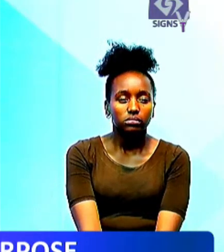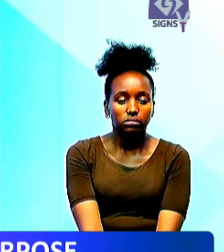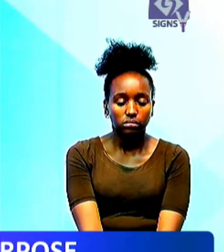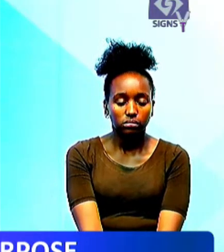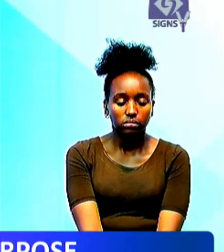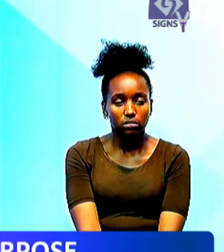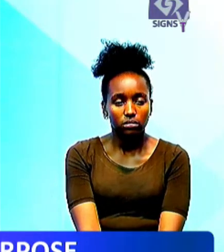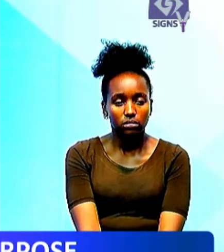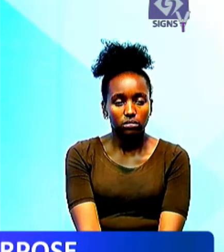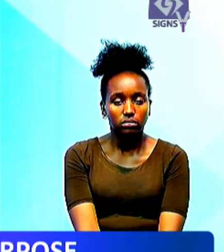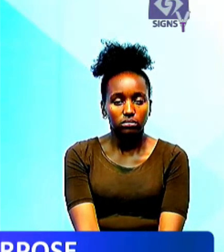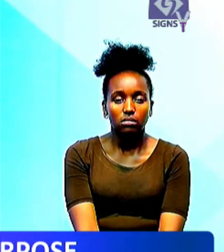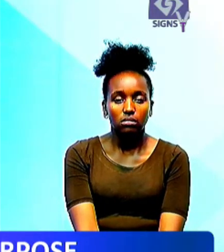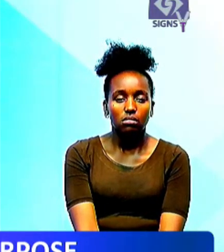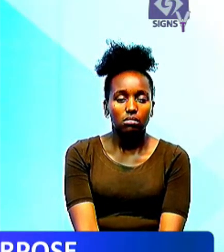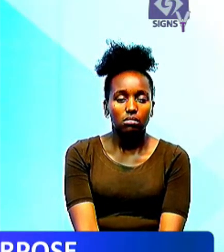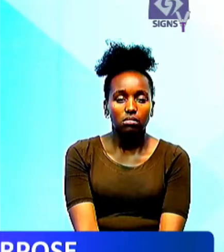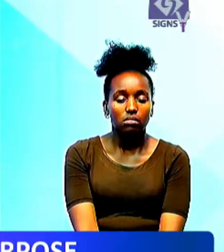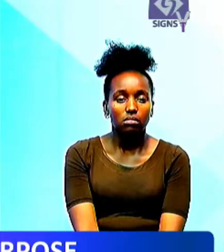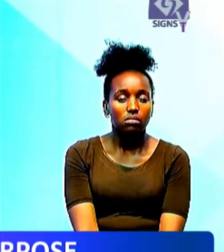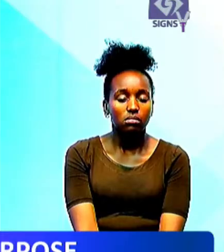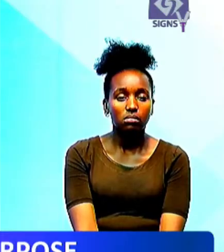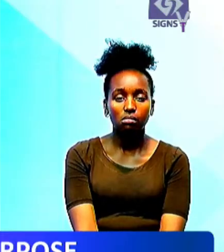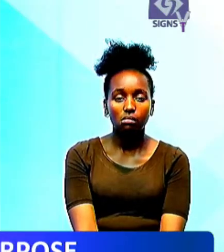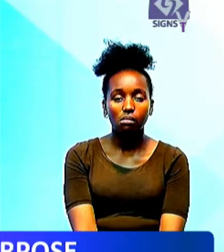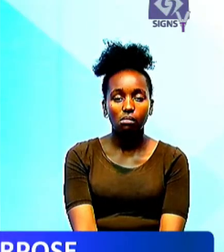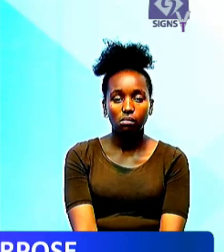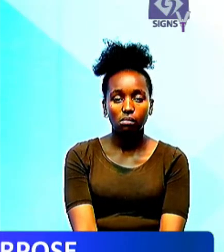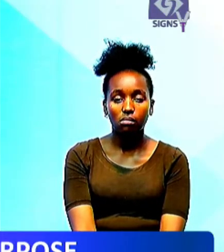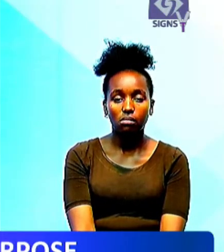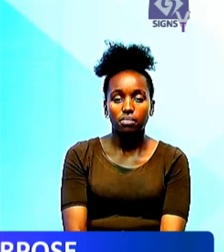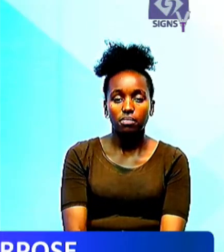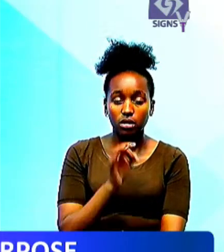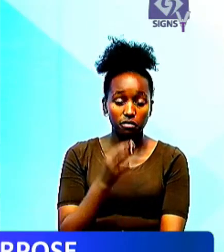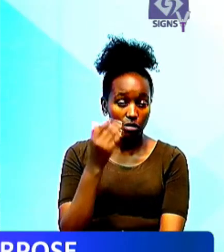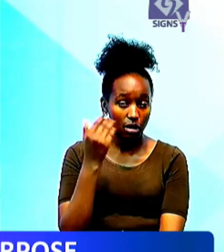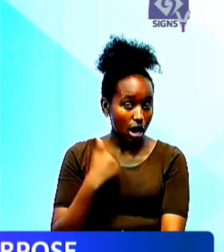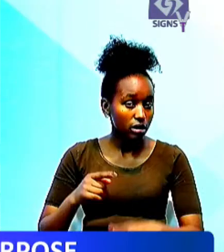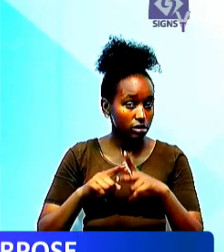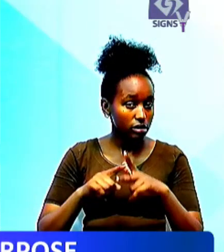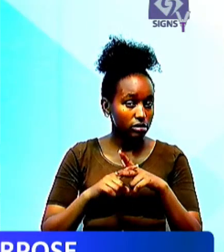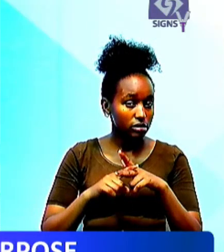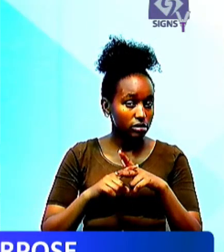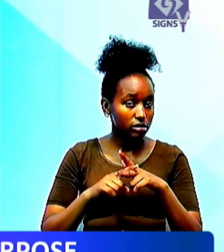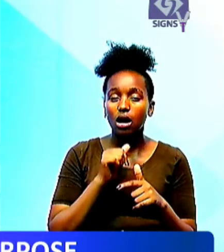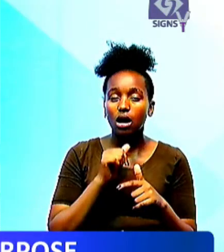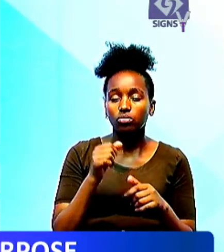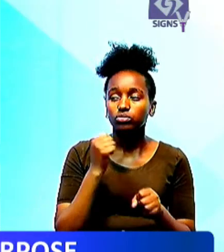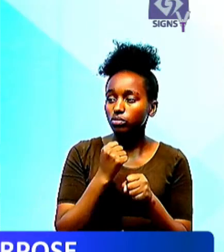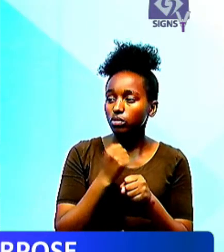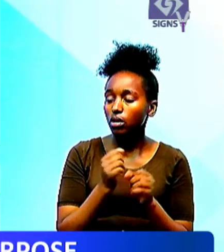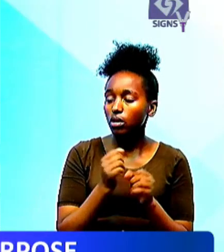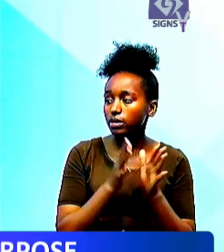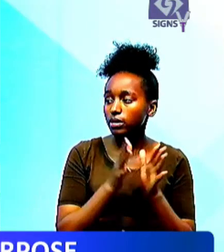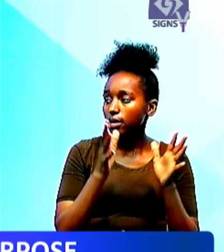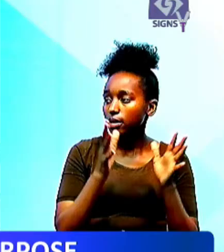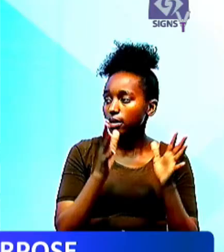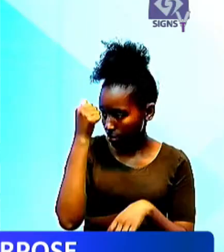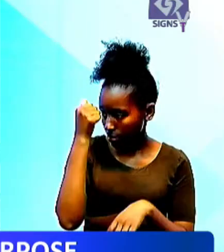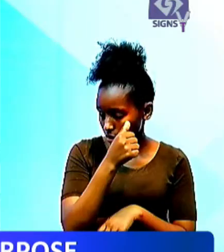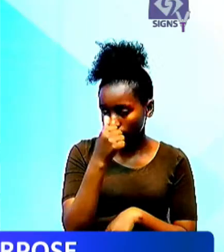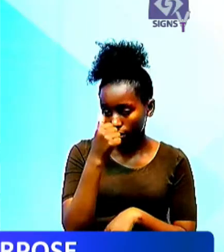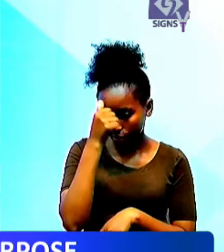margin. But me as an individual, I'm starting off. I may not have that muscle. To compete with the big boys. Yes. I've taken my steps,